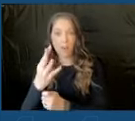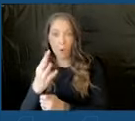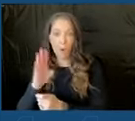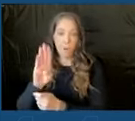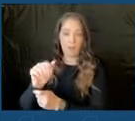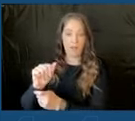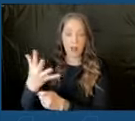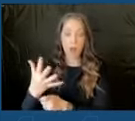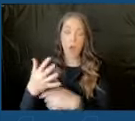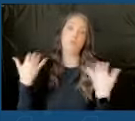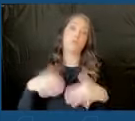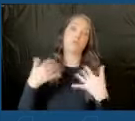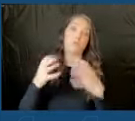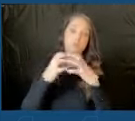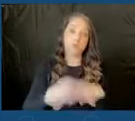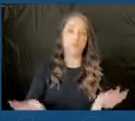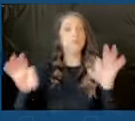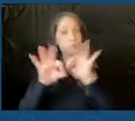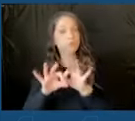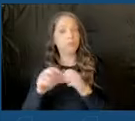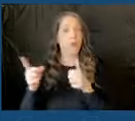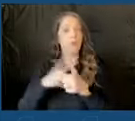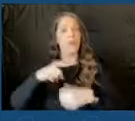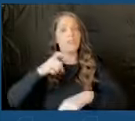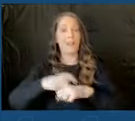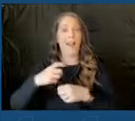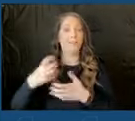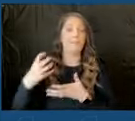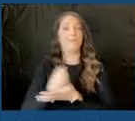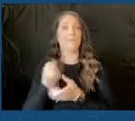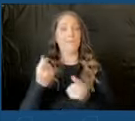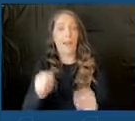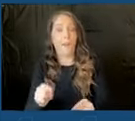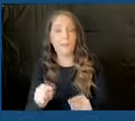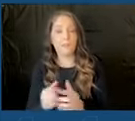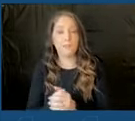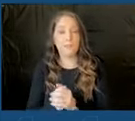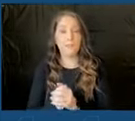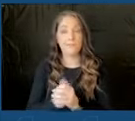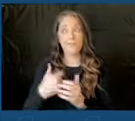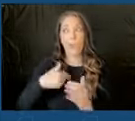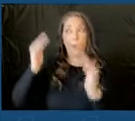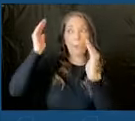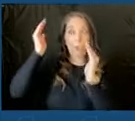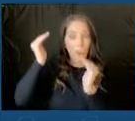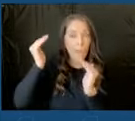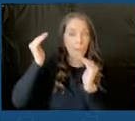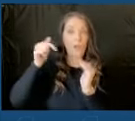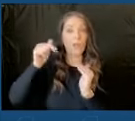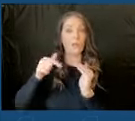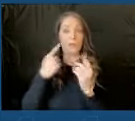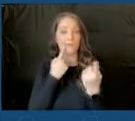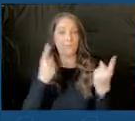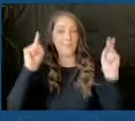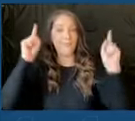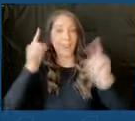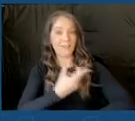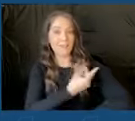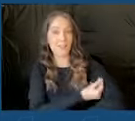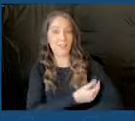we've been able to achieve that, and that makes me very hopeful that this will be an extraordinarily effective booster shot. And so I look forward to getting my